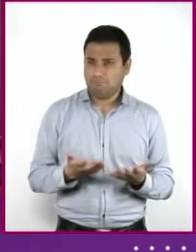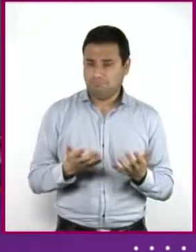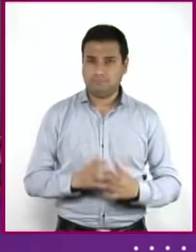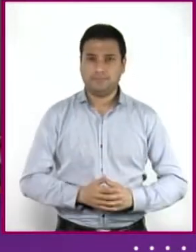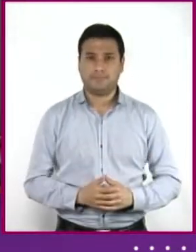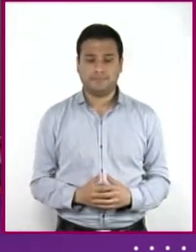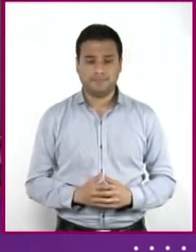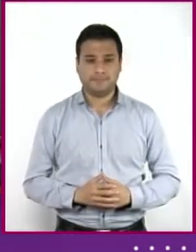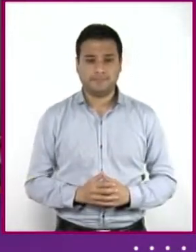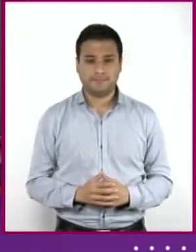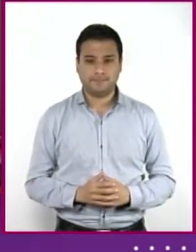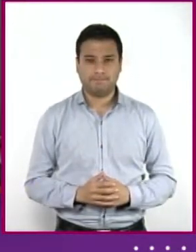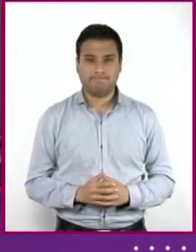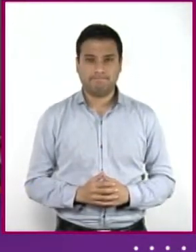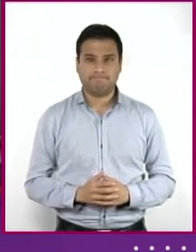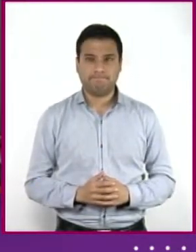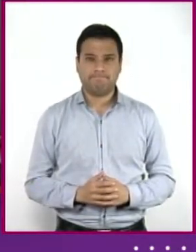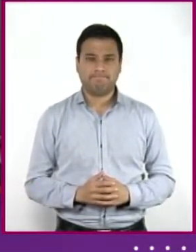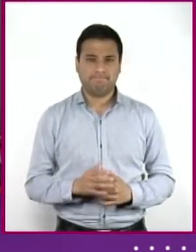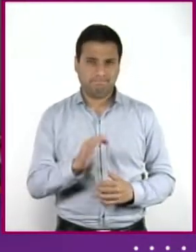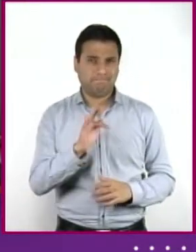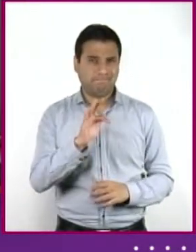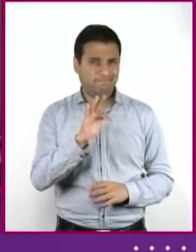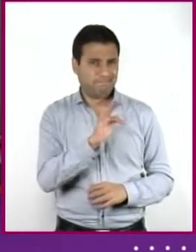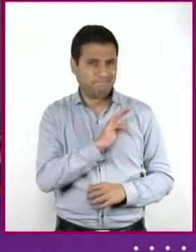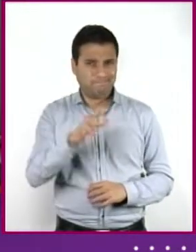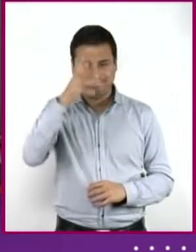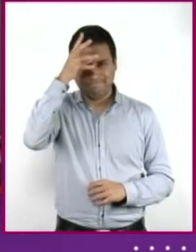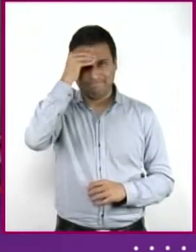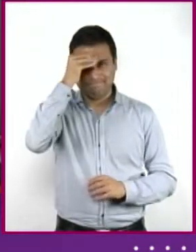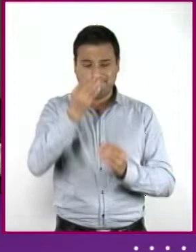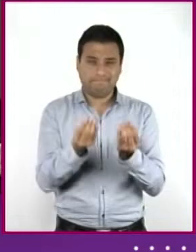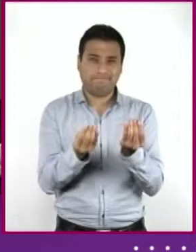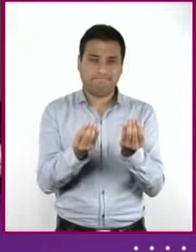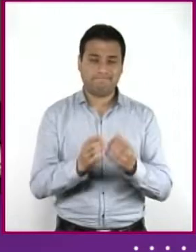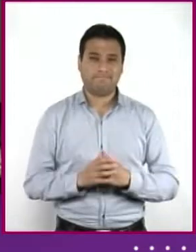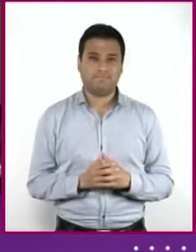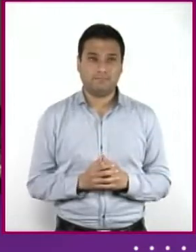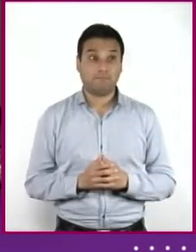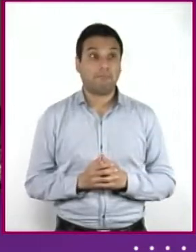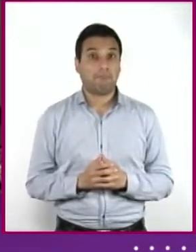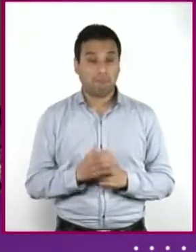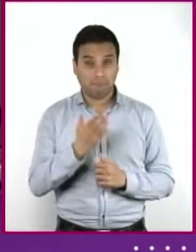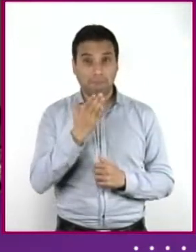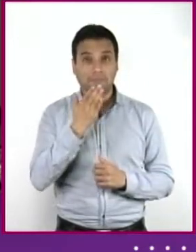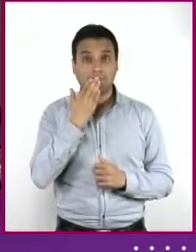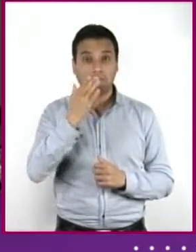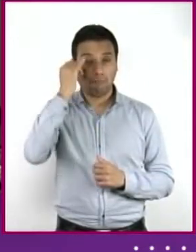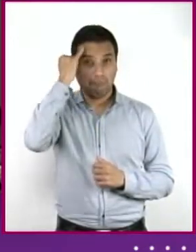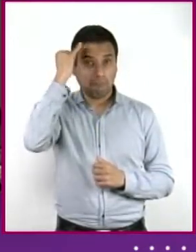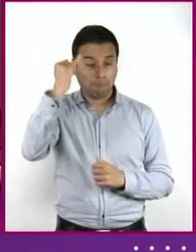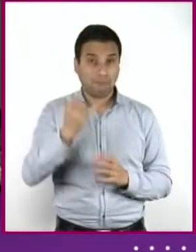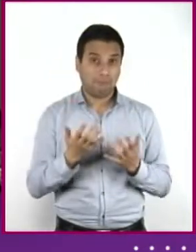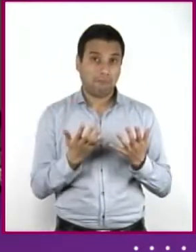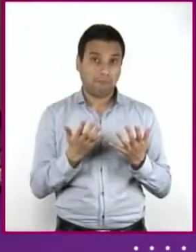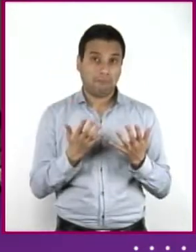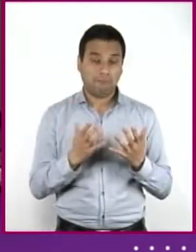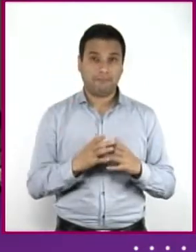project. Think of all they can learn. That's a wonderful idea, Jimena.